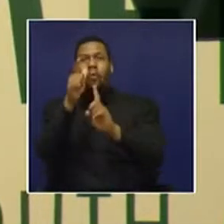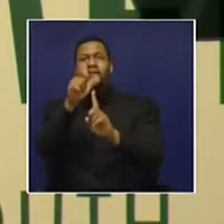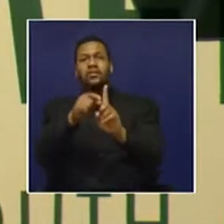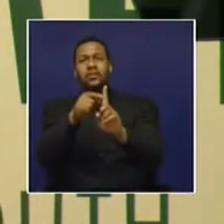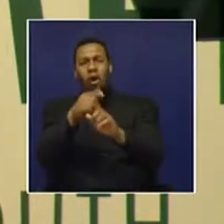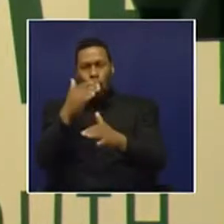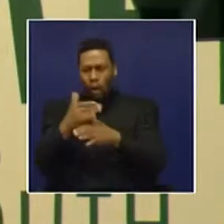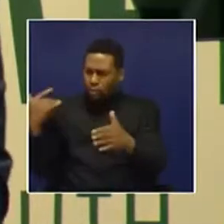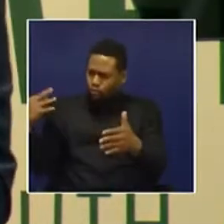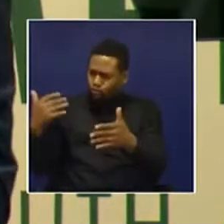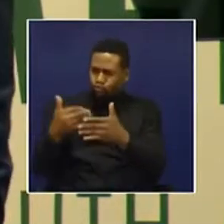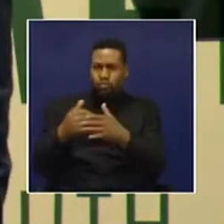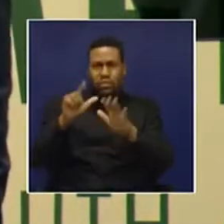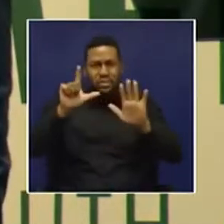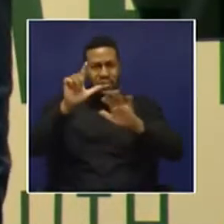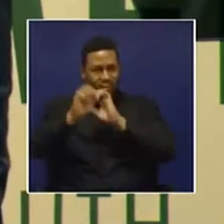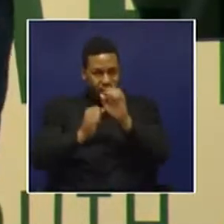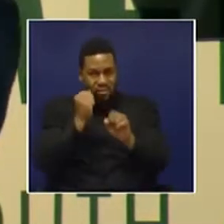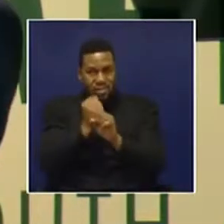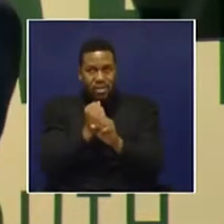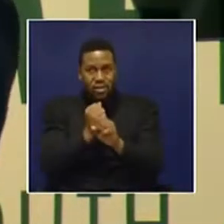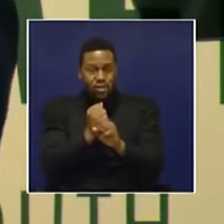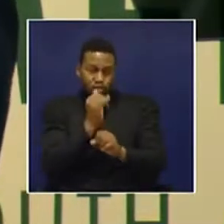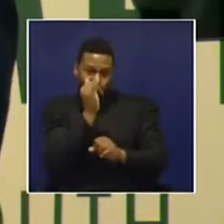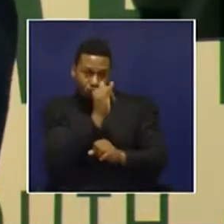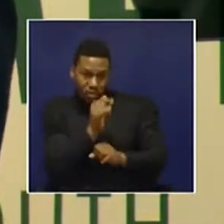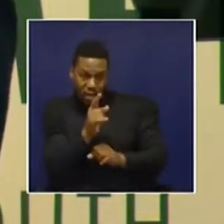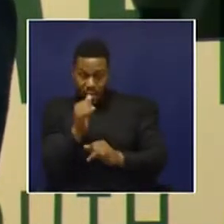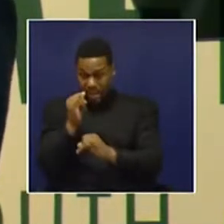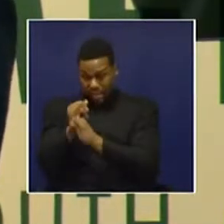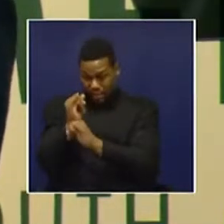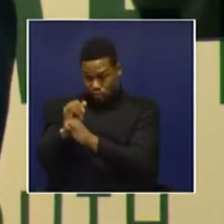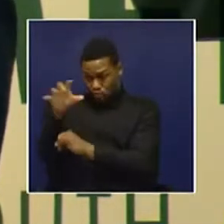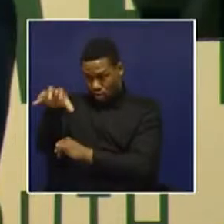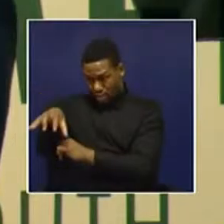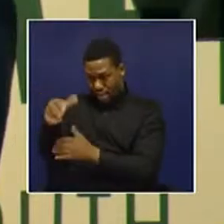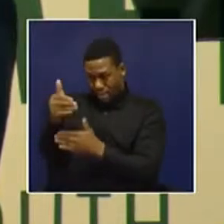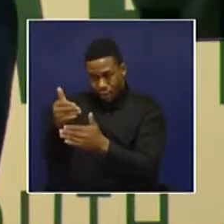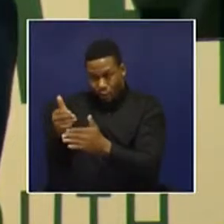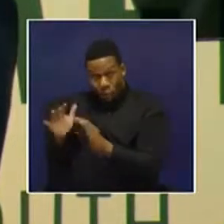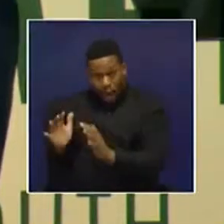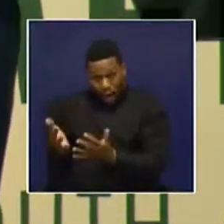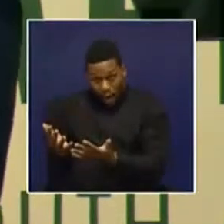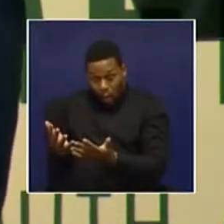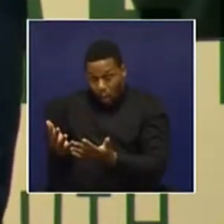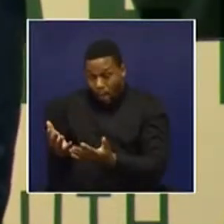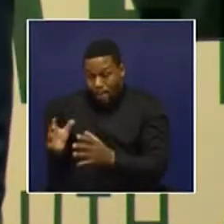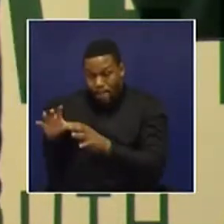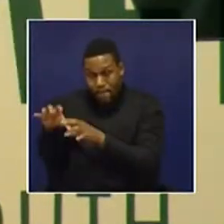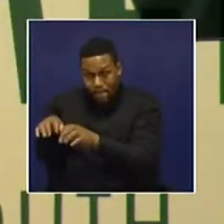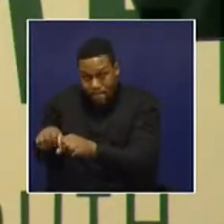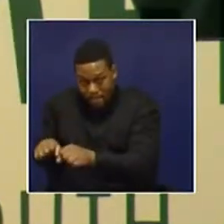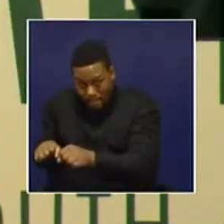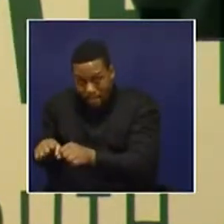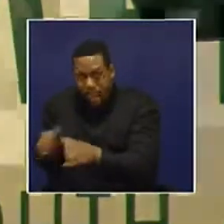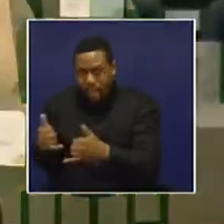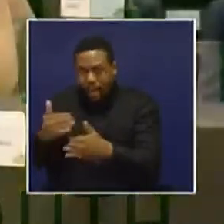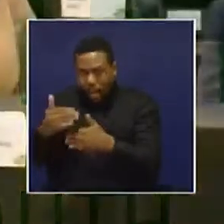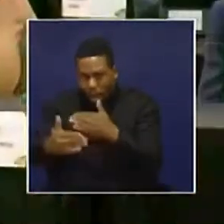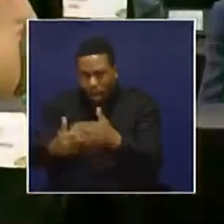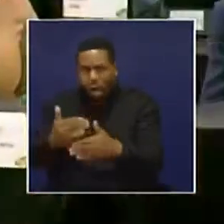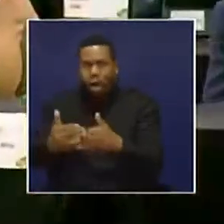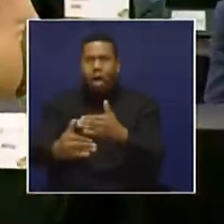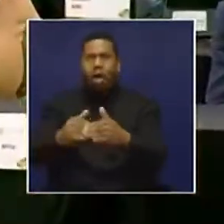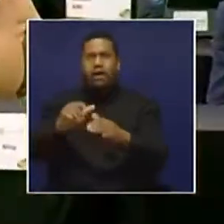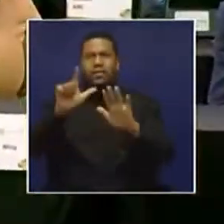to look at the kind of institution he inherited when he took over 7 years ago. It was an institution which was